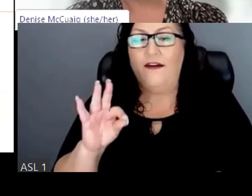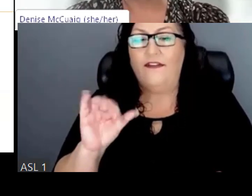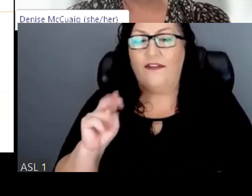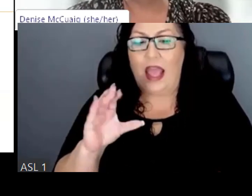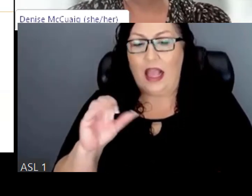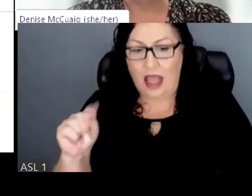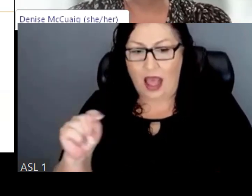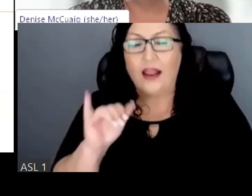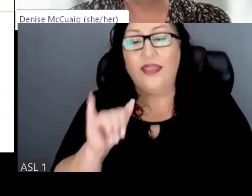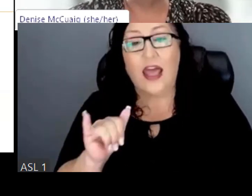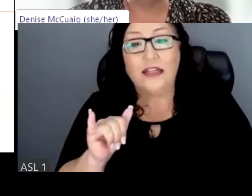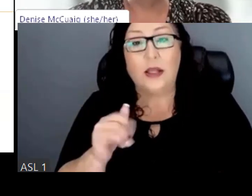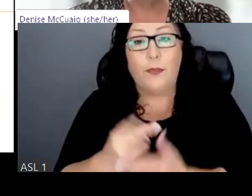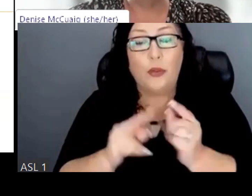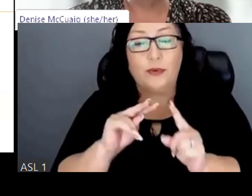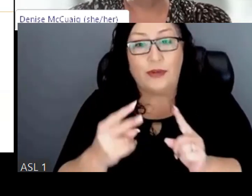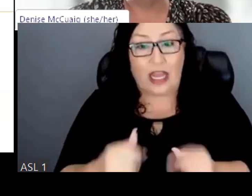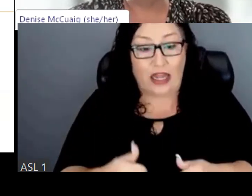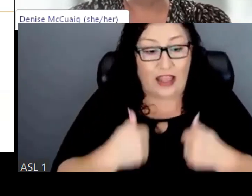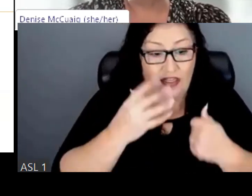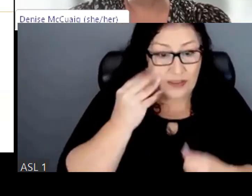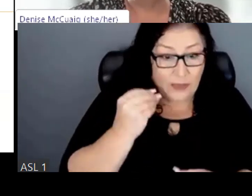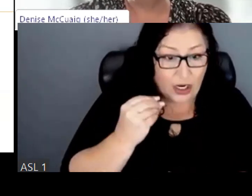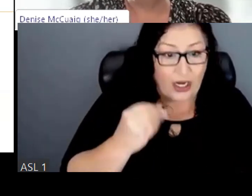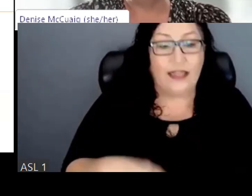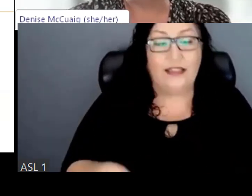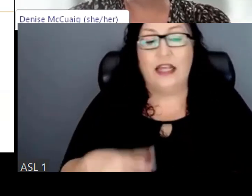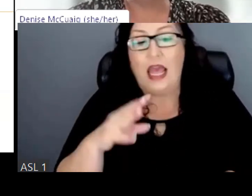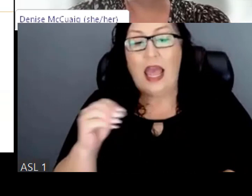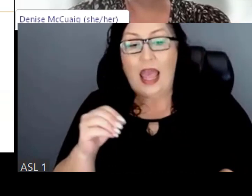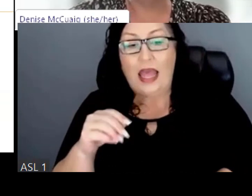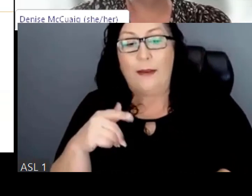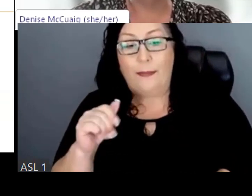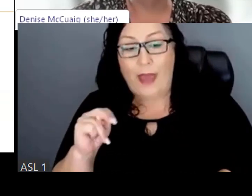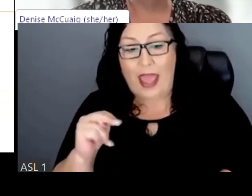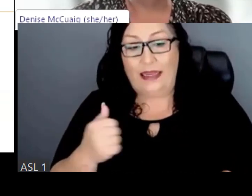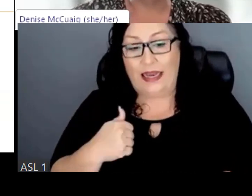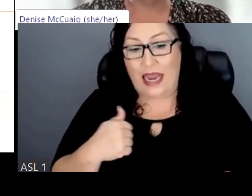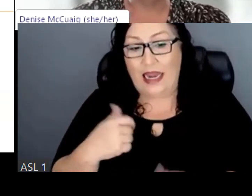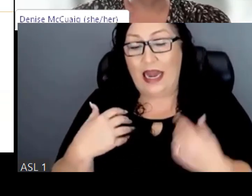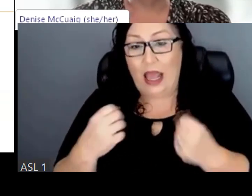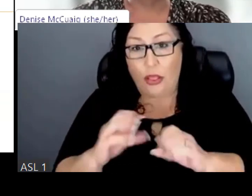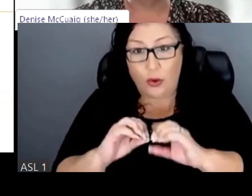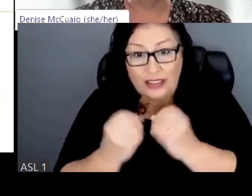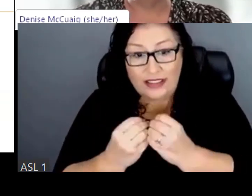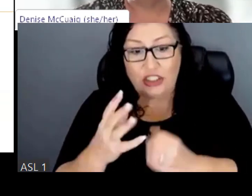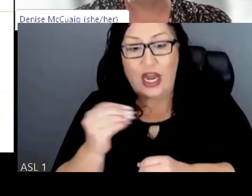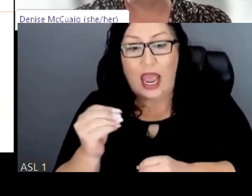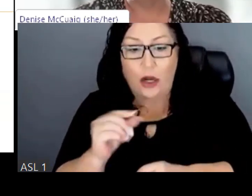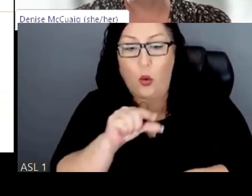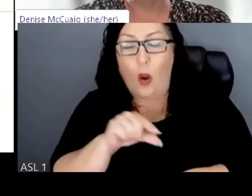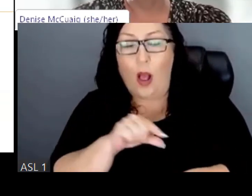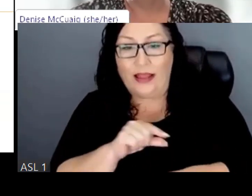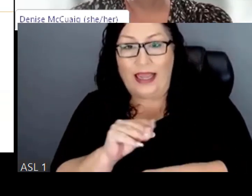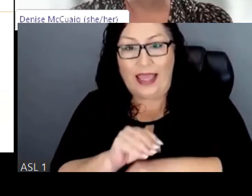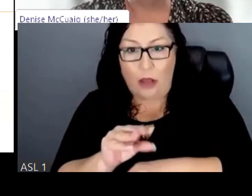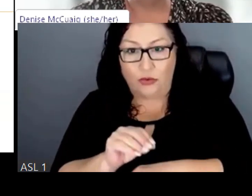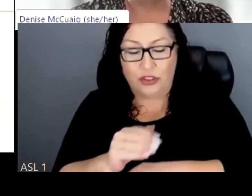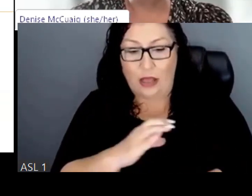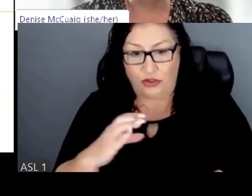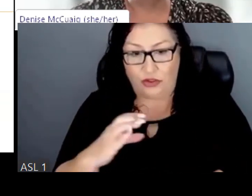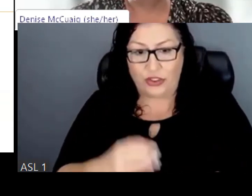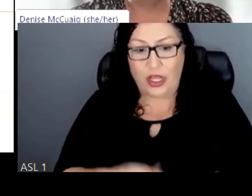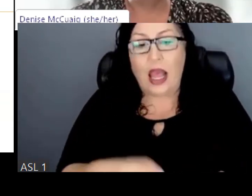a perspective of both lived experience, pan-Canadian health organizations, and provincial quality councils.